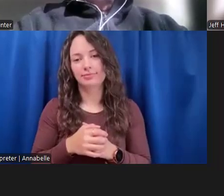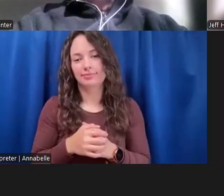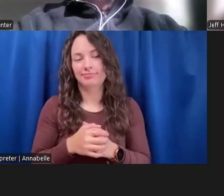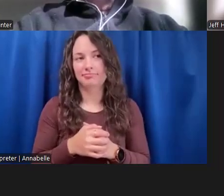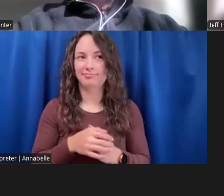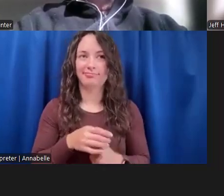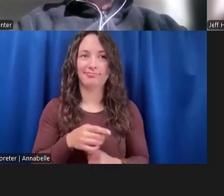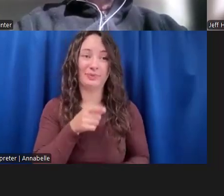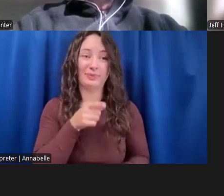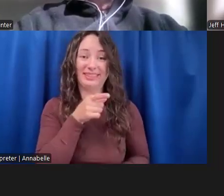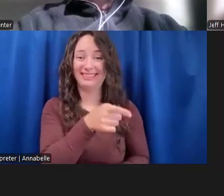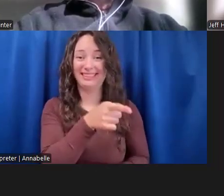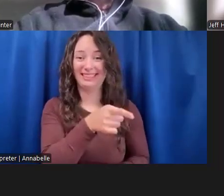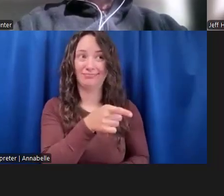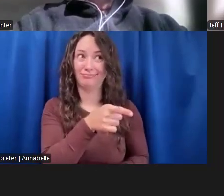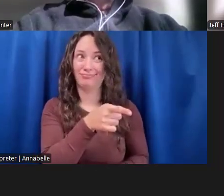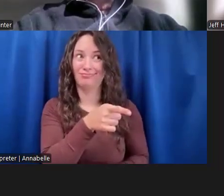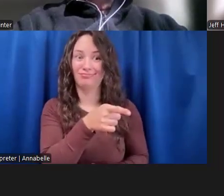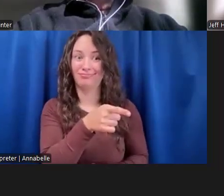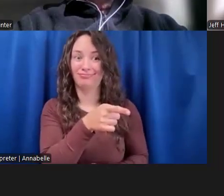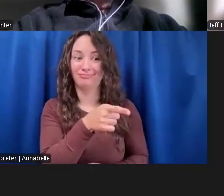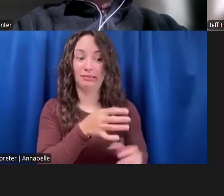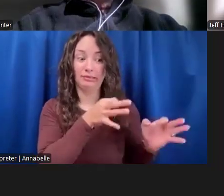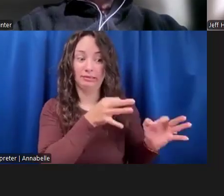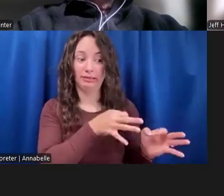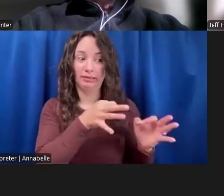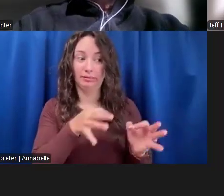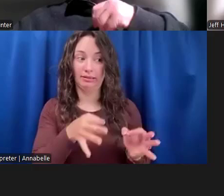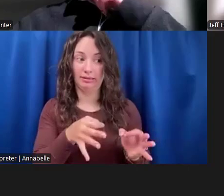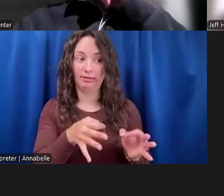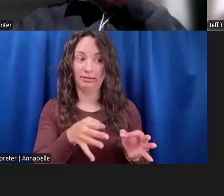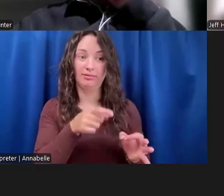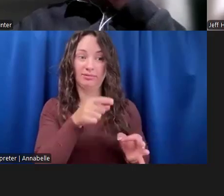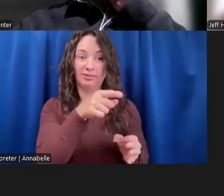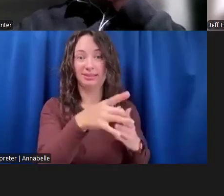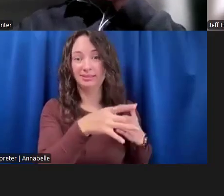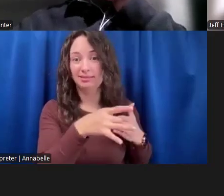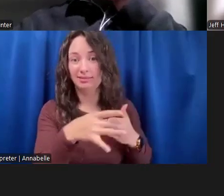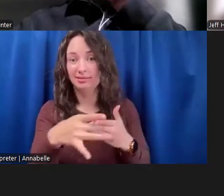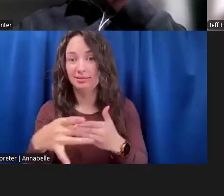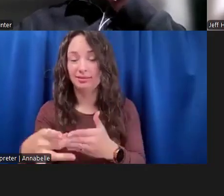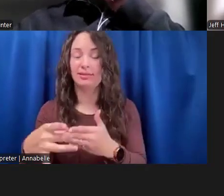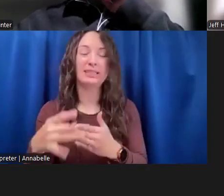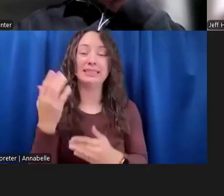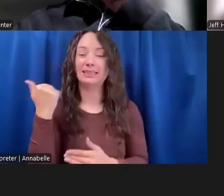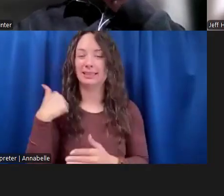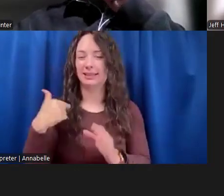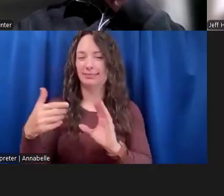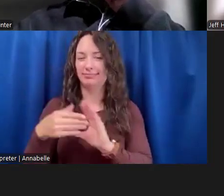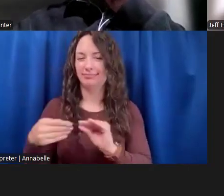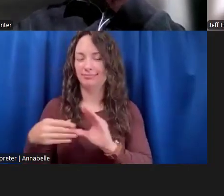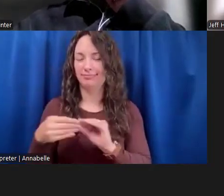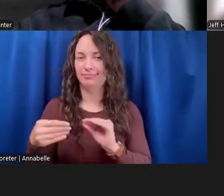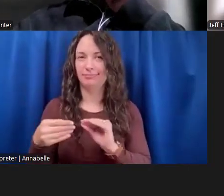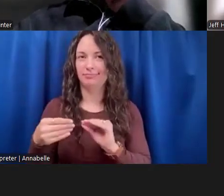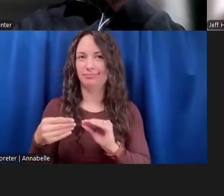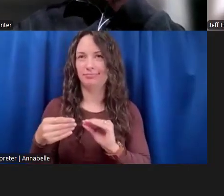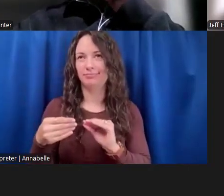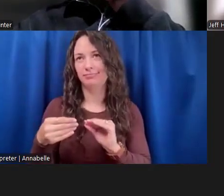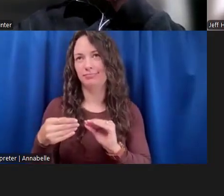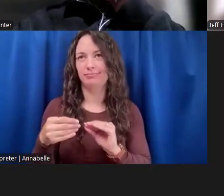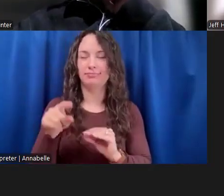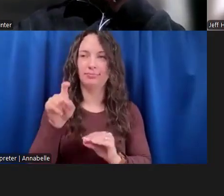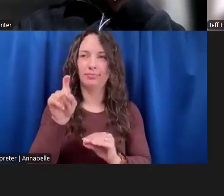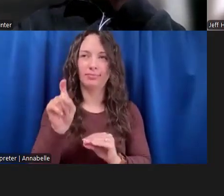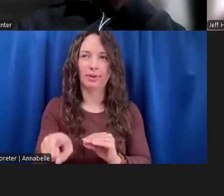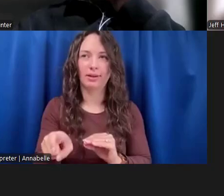doing in a lot of places. And I think, my previous comment about do you start pulling, unique levers